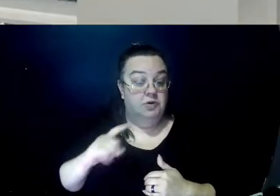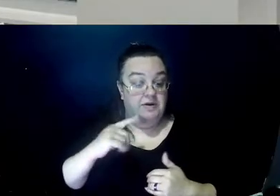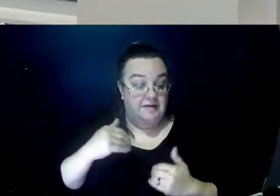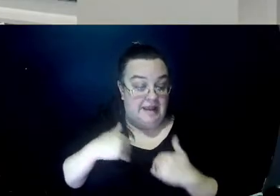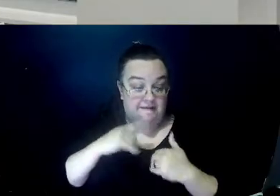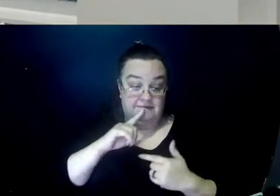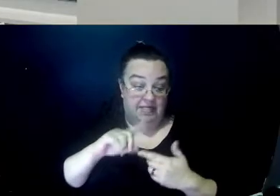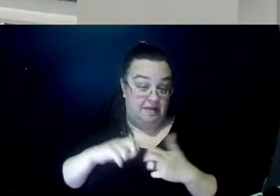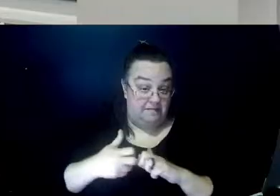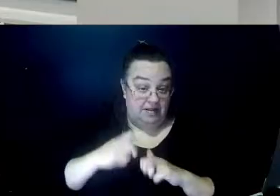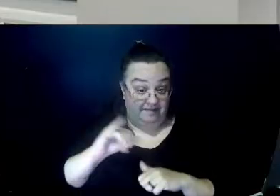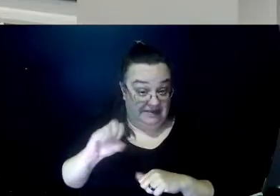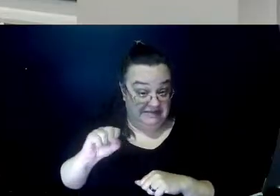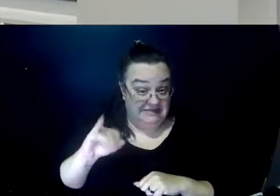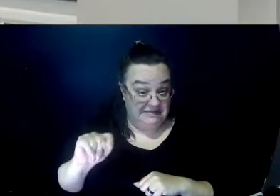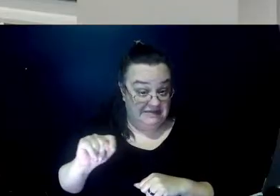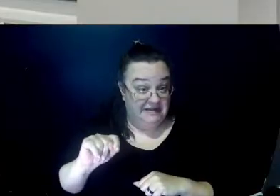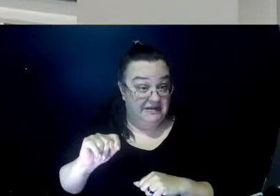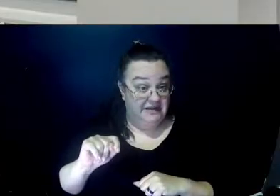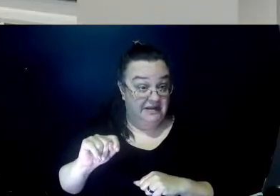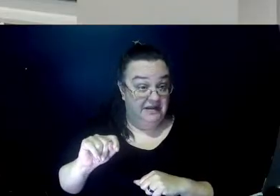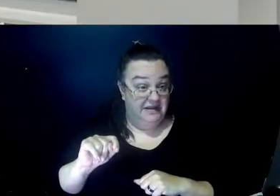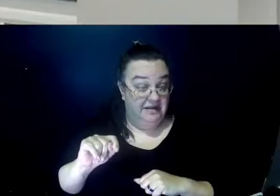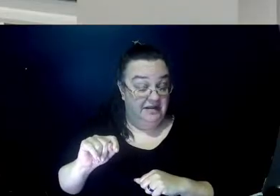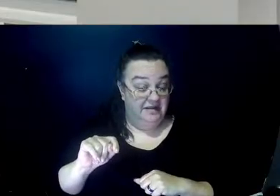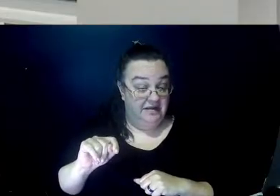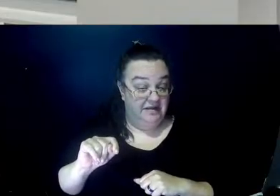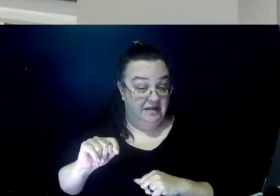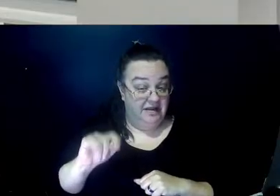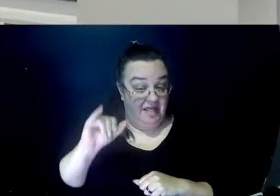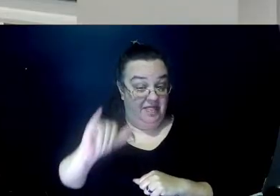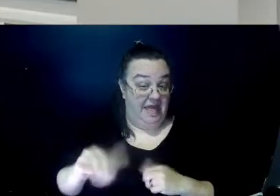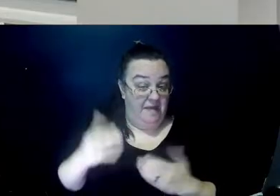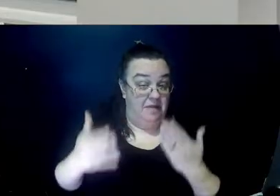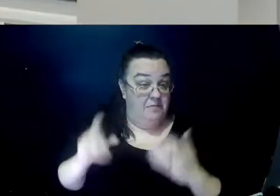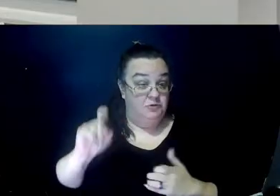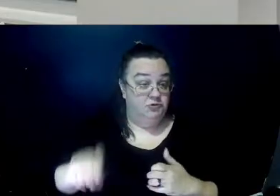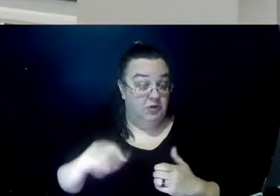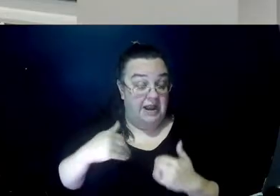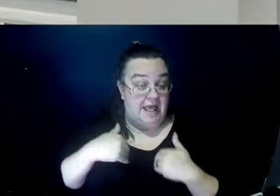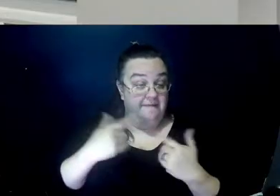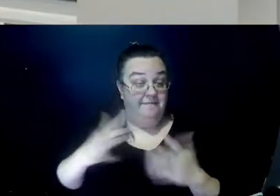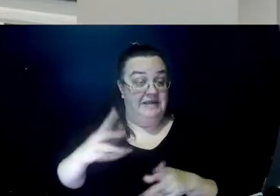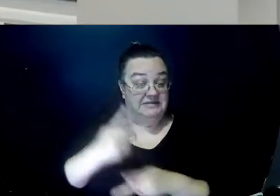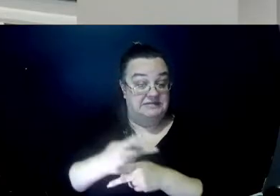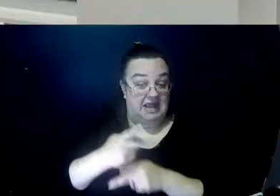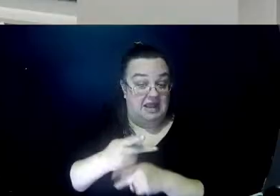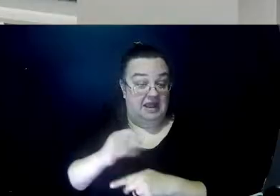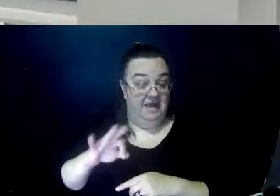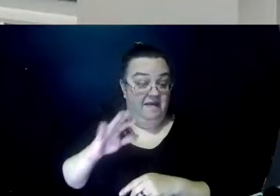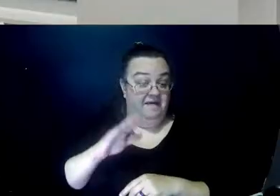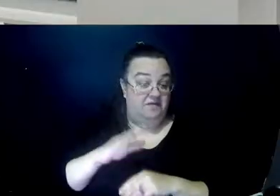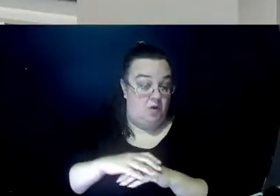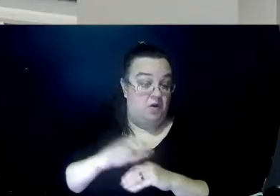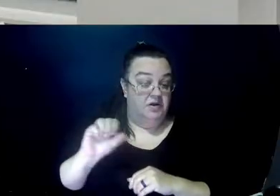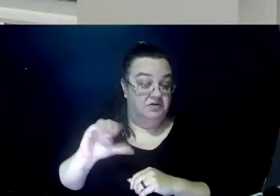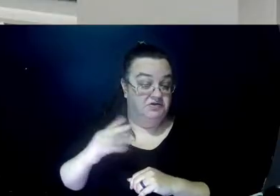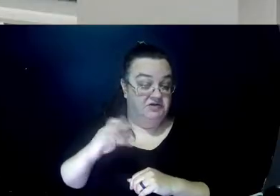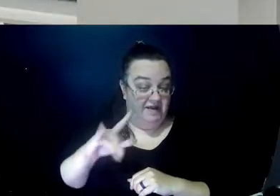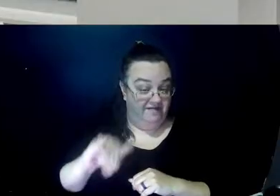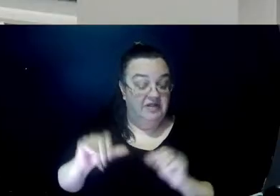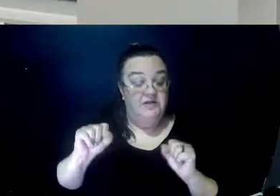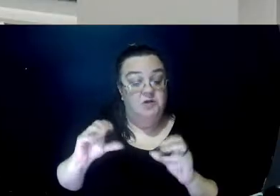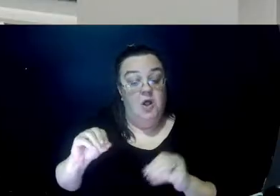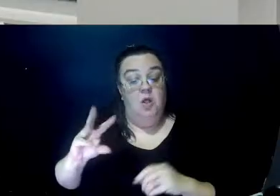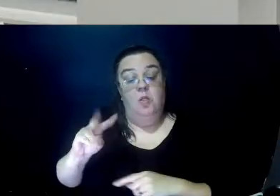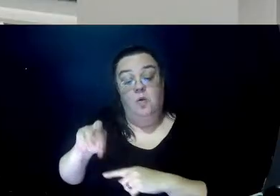on Cheverly, is it property that should have been taken care of that's on town of Cheverly? So the work department should have